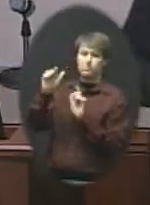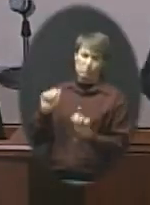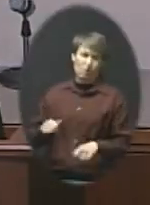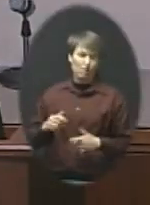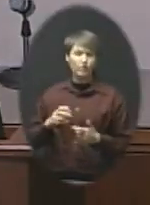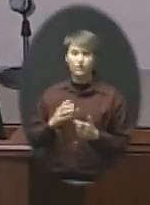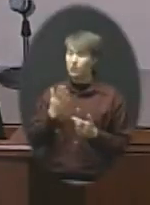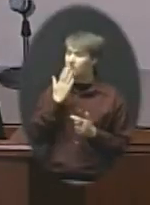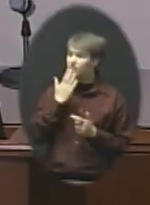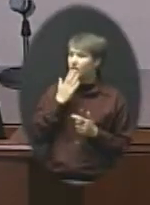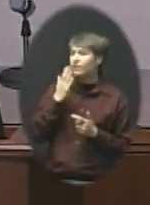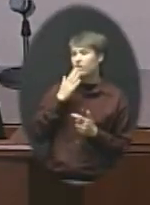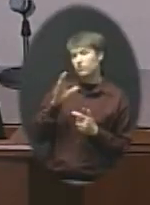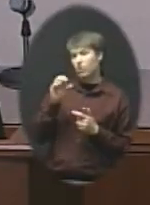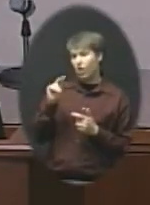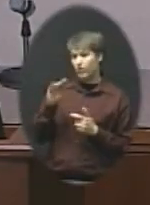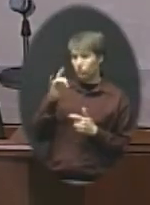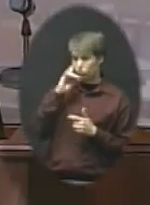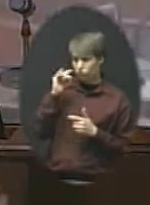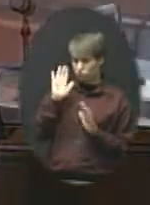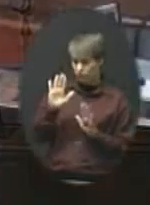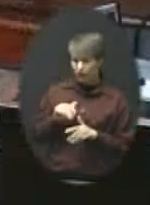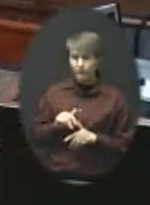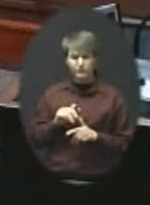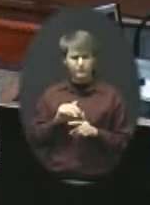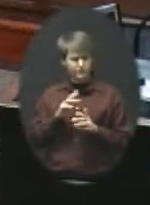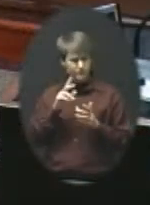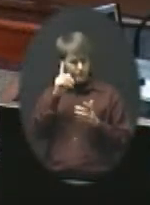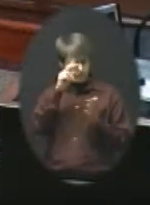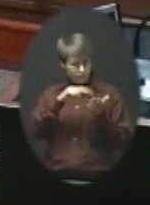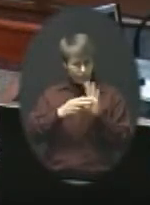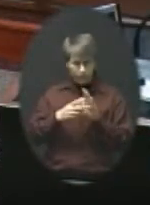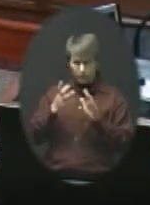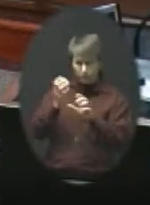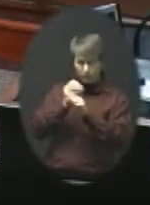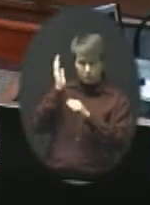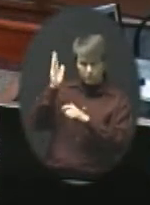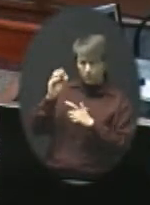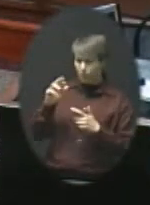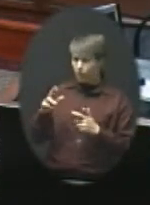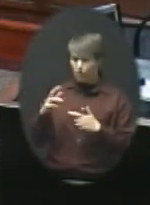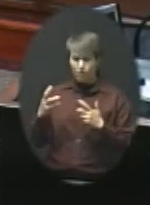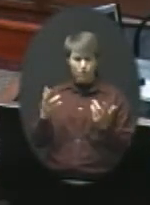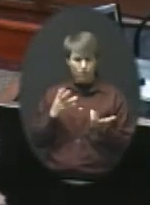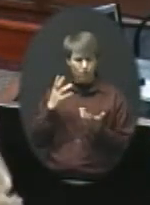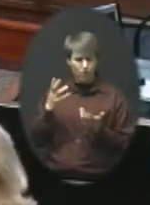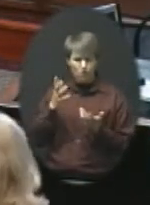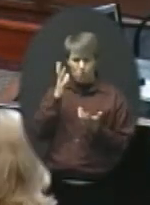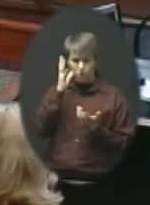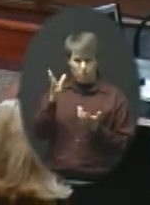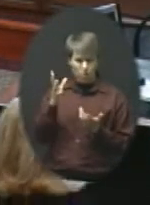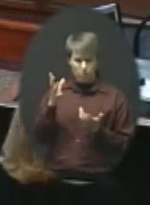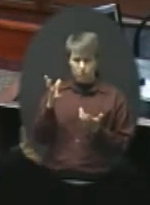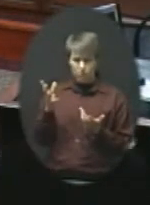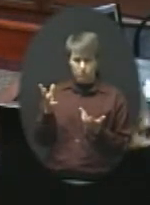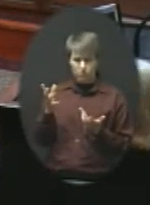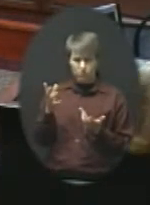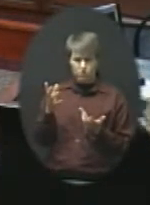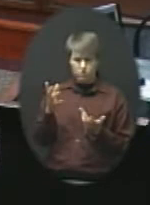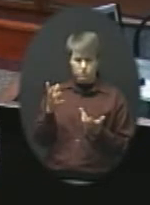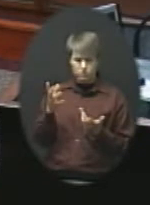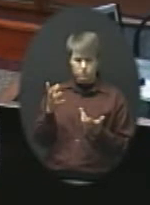you, Connie. Looks great. Is there an intent to get a presentation with it, or is it that we're just looking